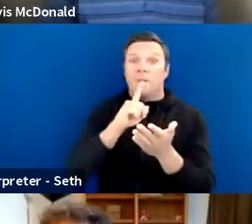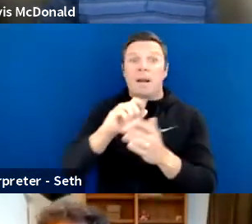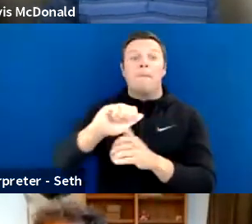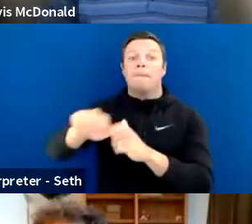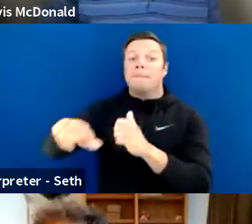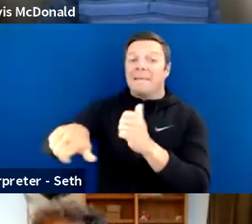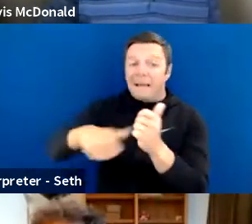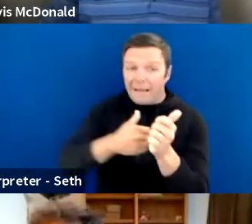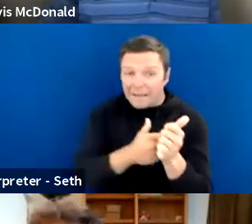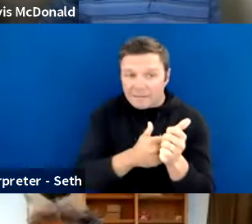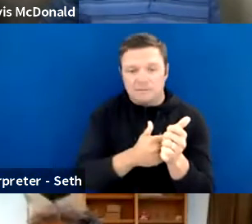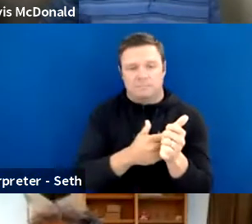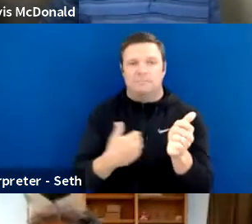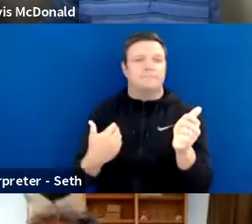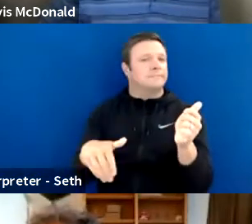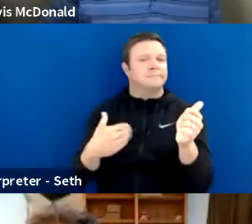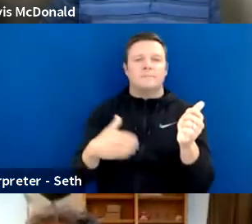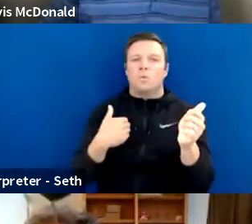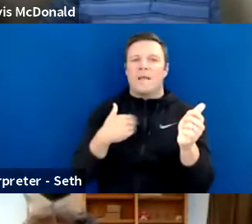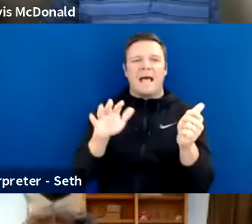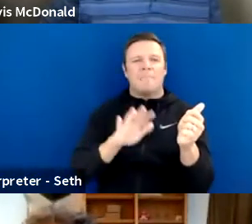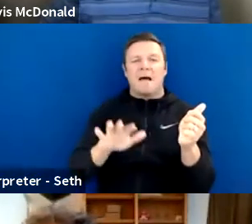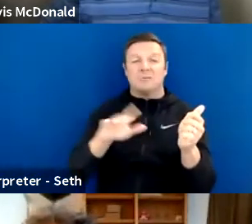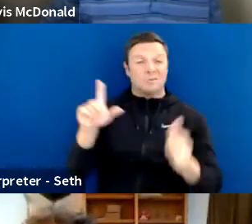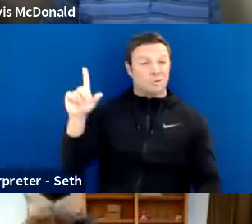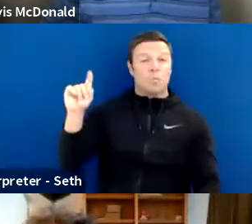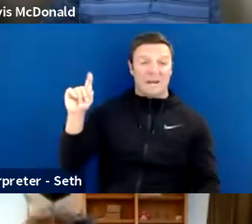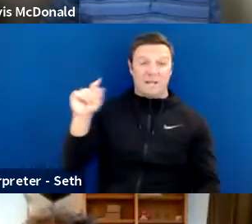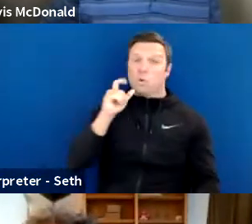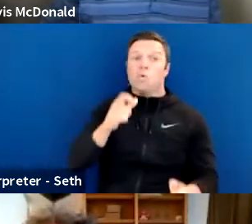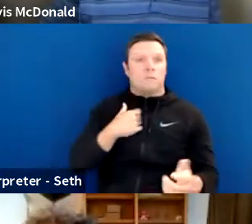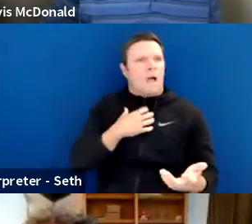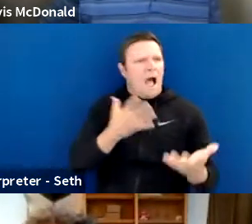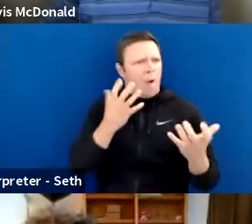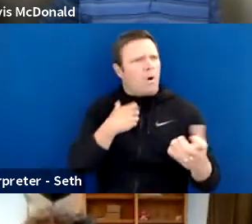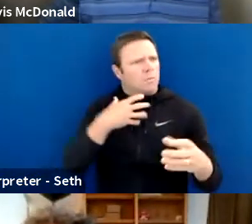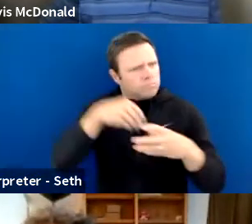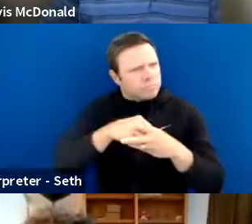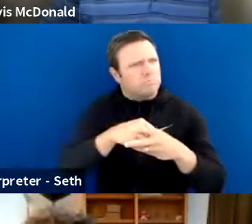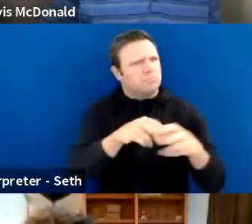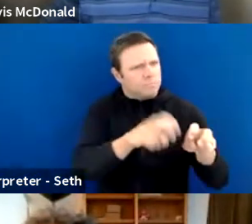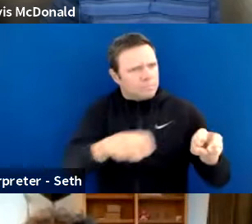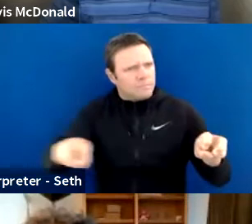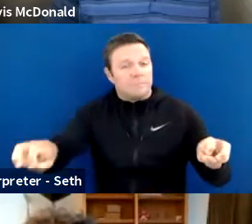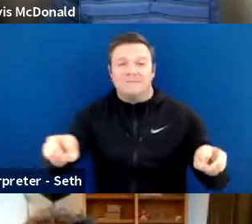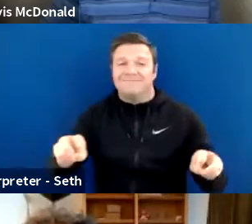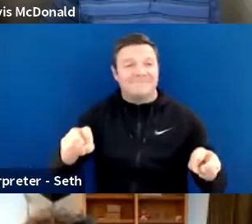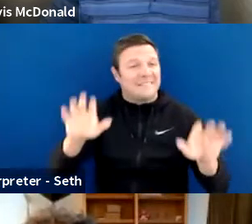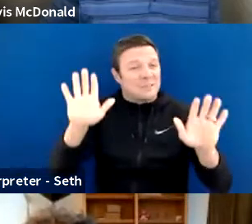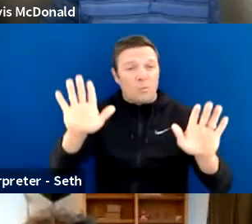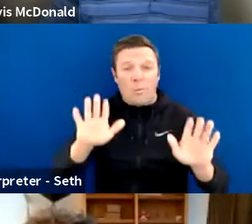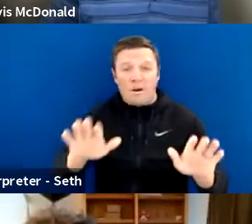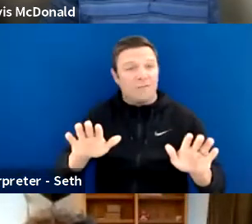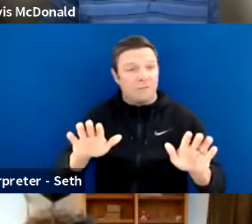scenes, we had about 20 who wanted to be on that panel. And we're just so delighted that people want to